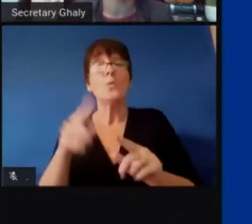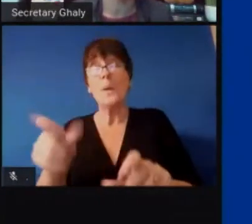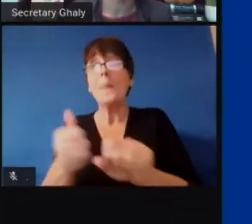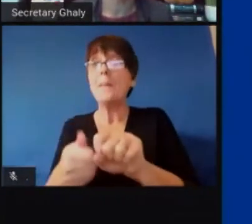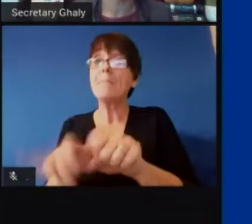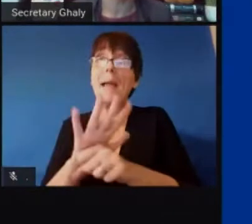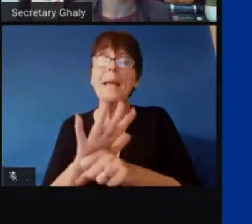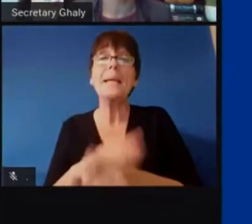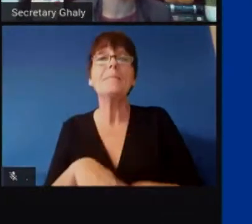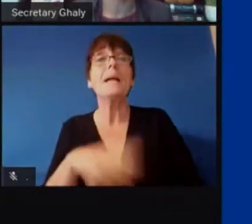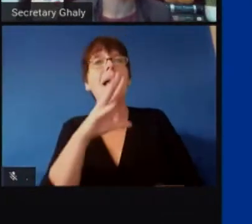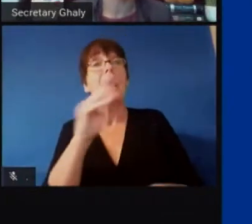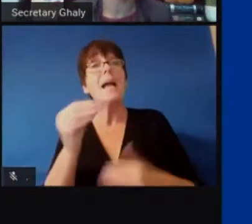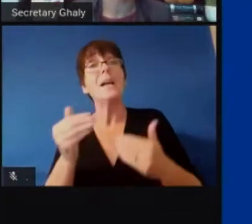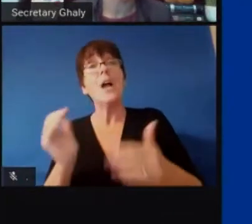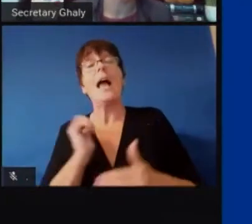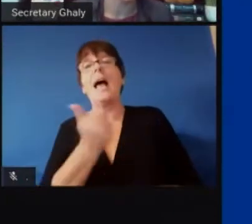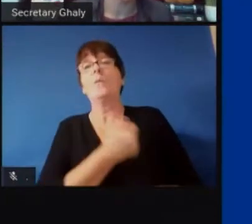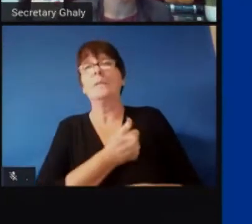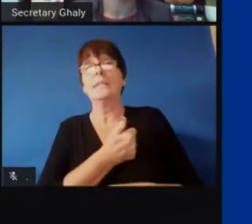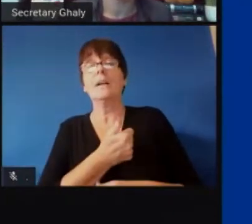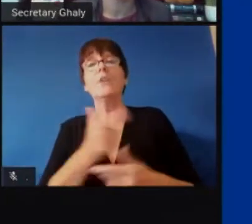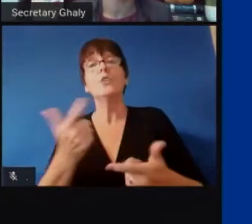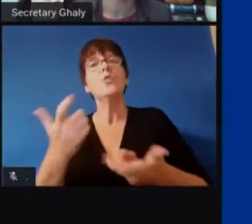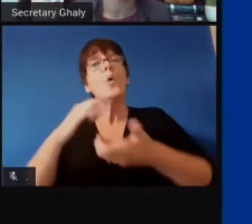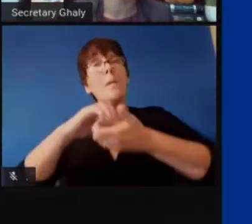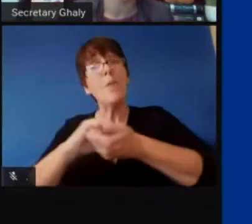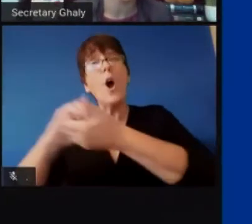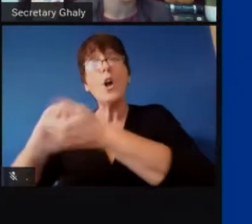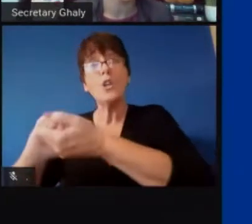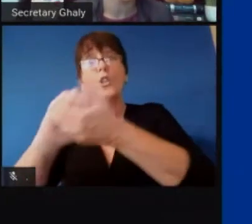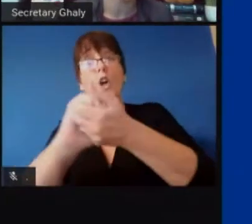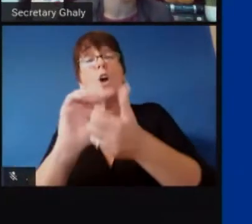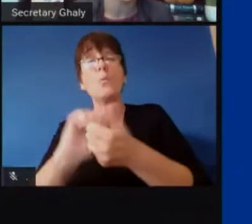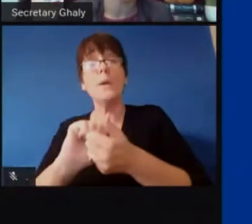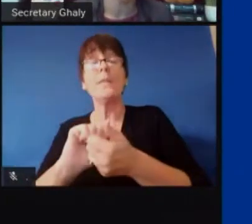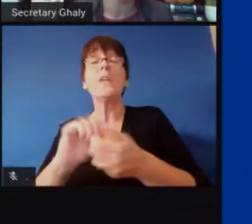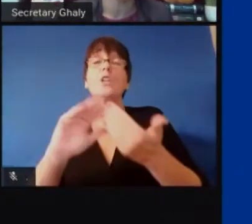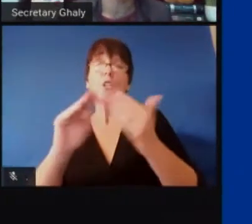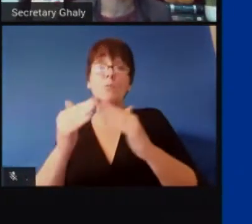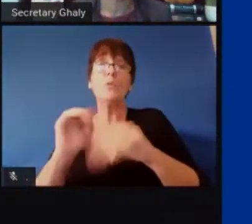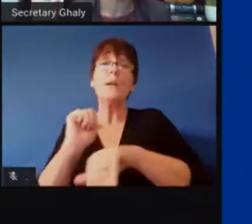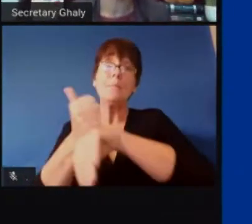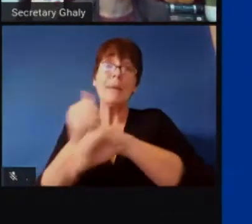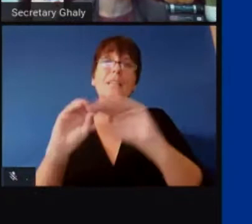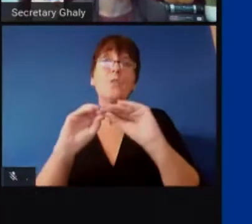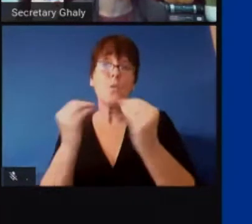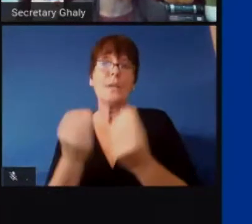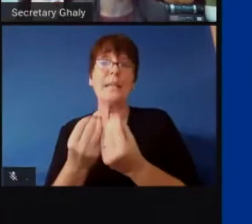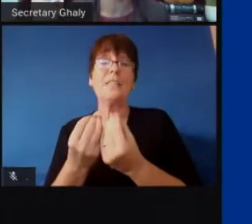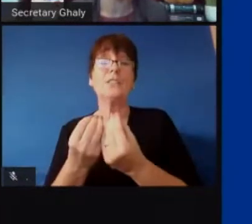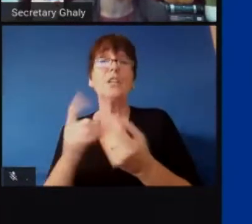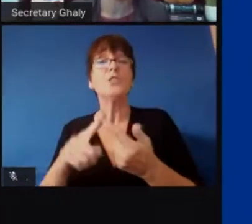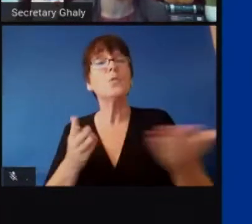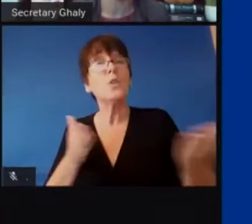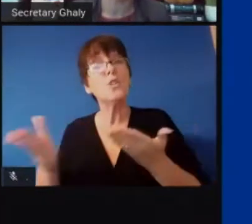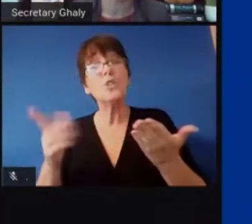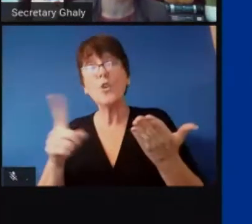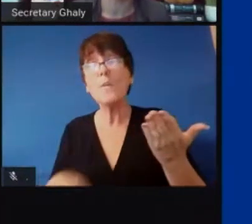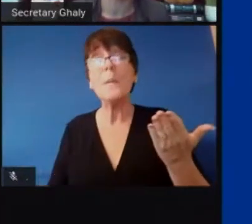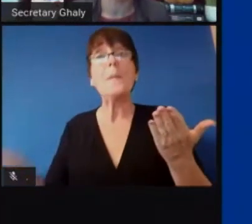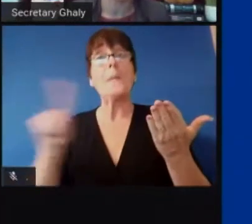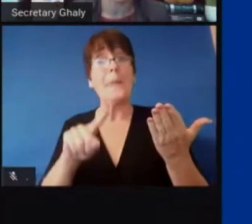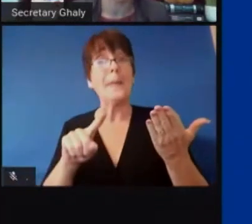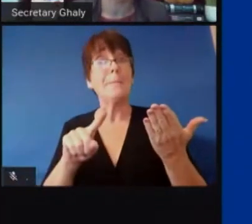and to moving ourselves forward is partnering with the community-based organizations on the ground. So in order to serve those that